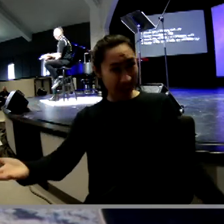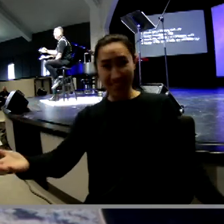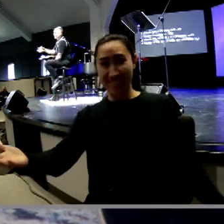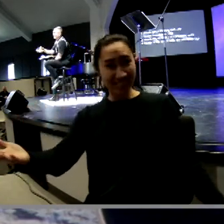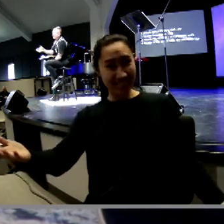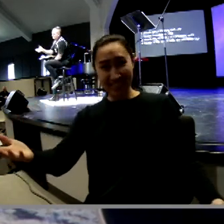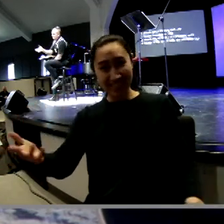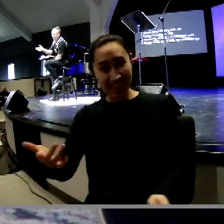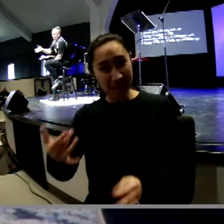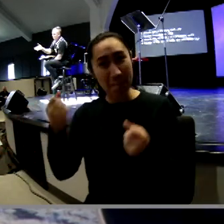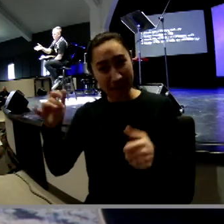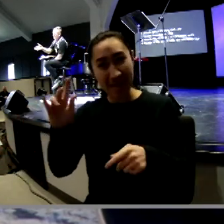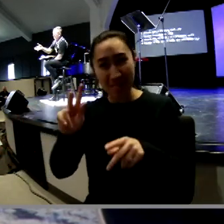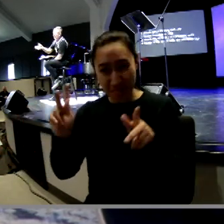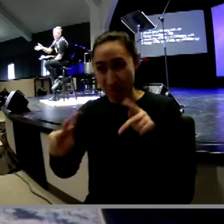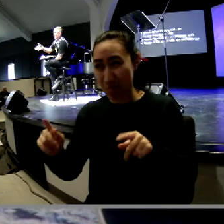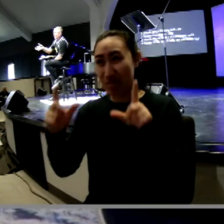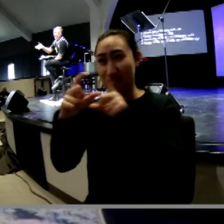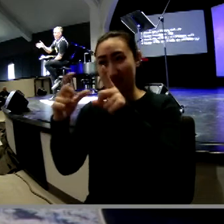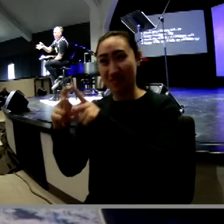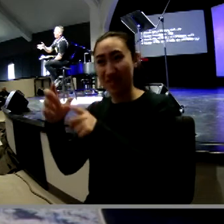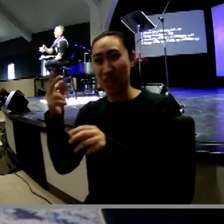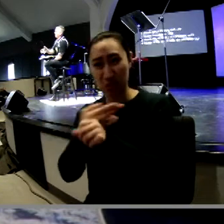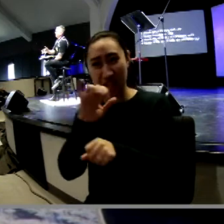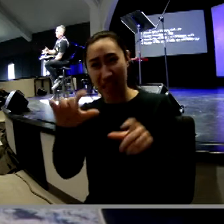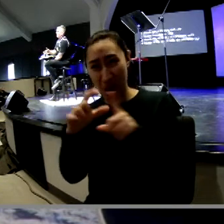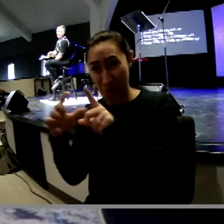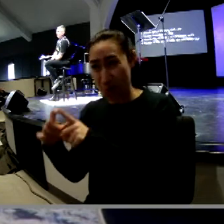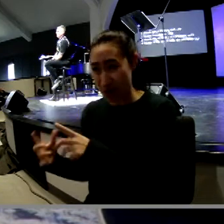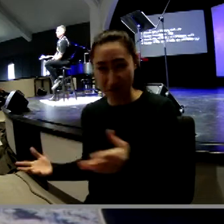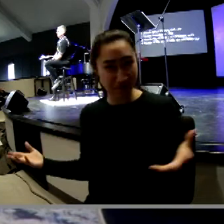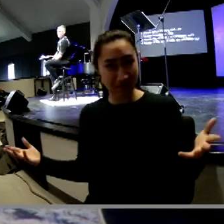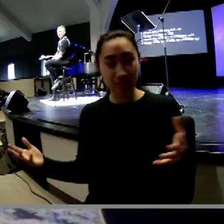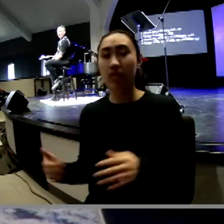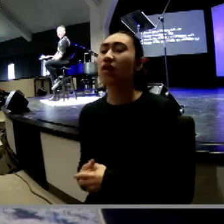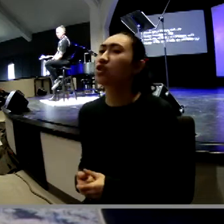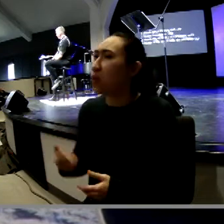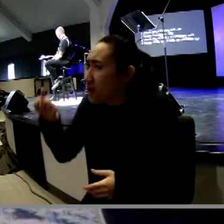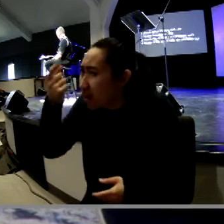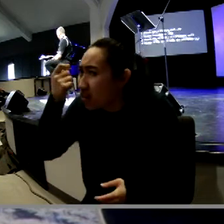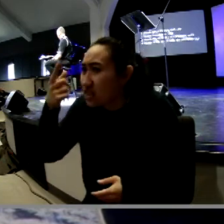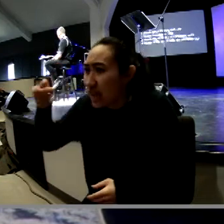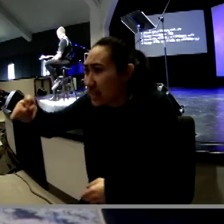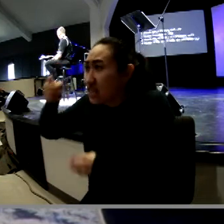But we know that there's more to this whole thing than just money, okay?